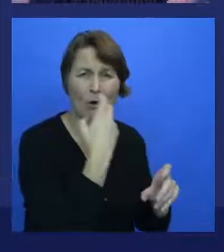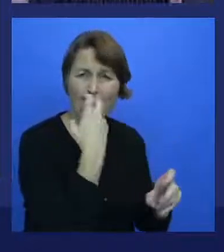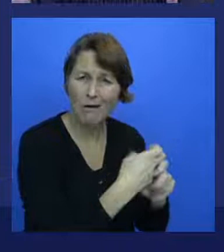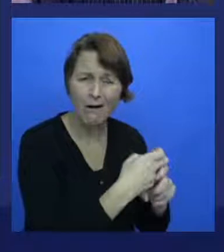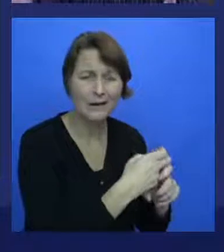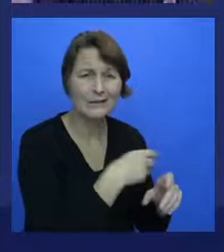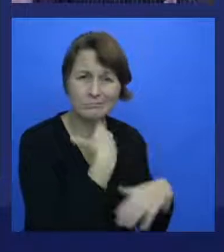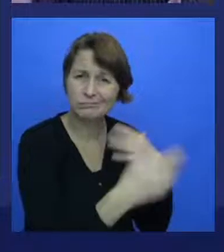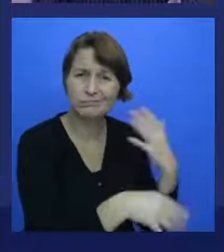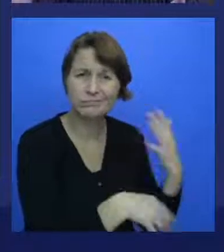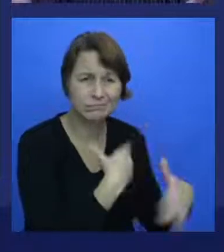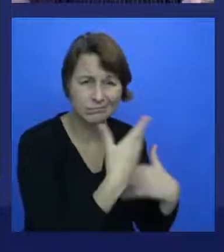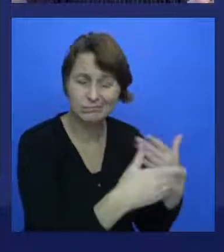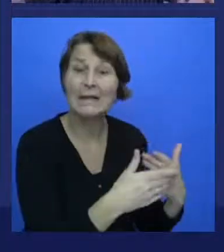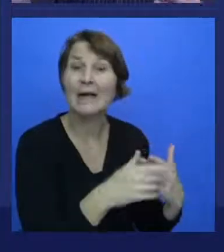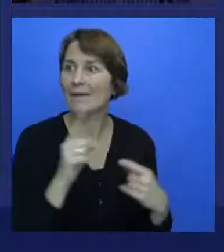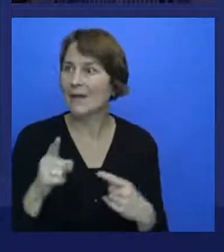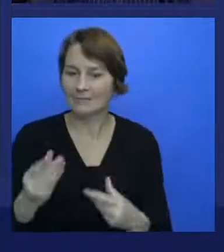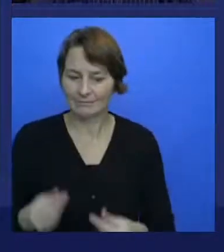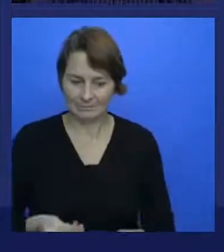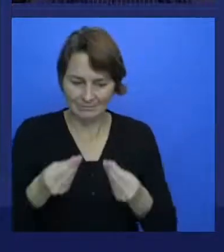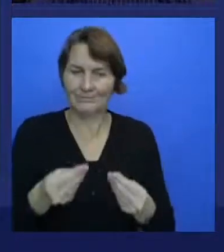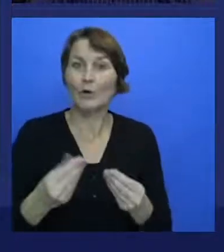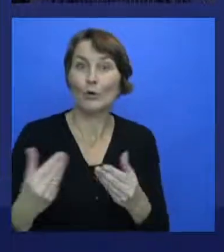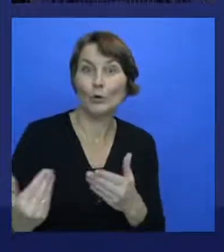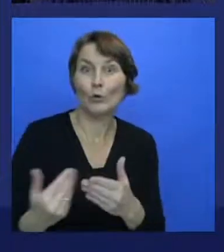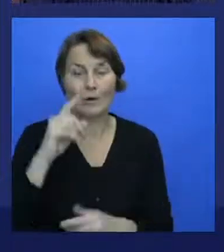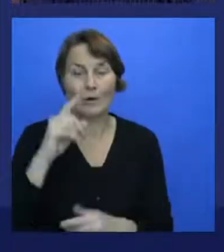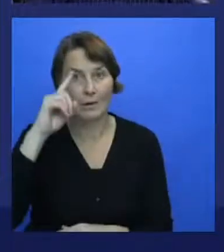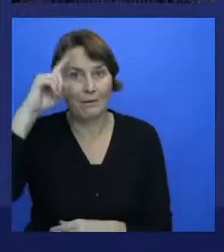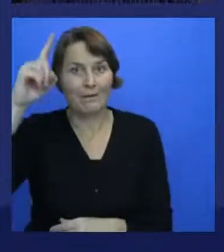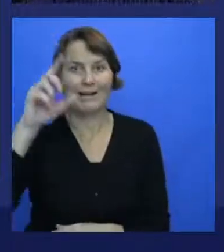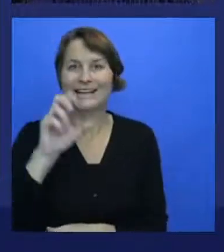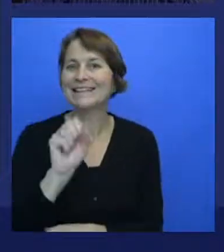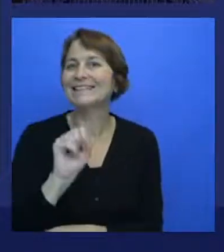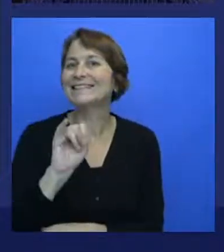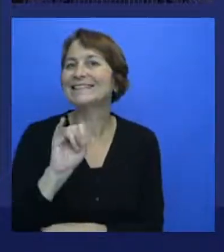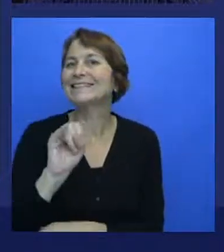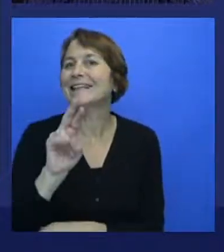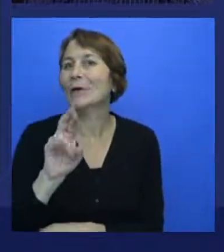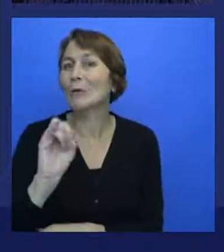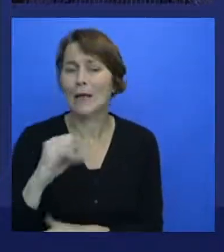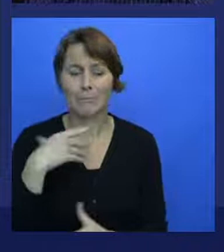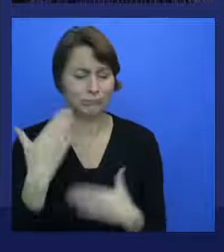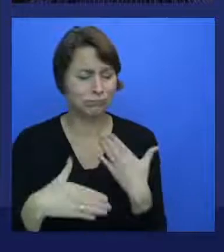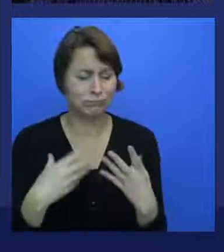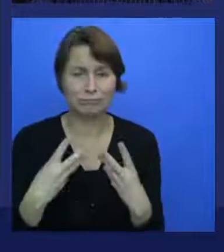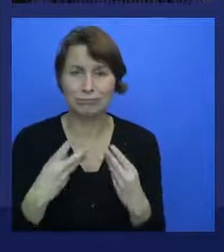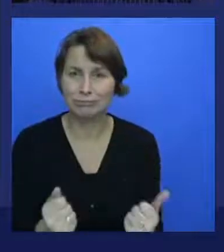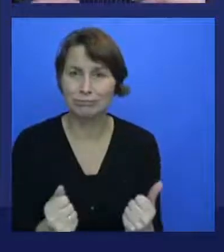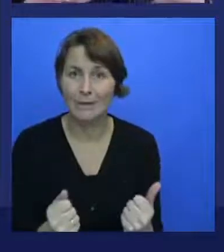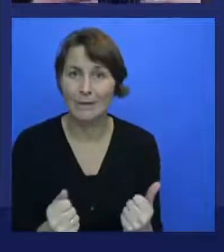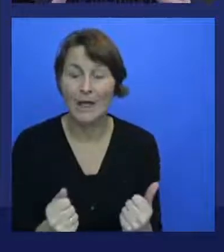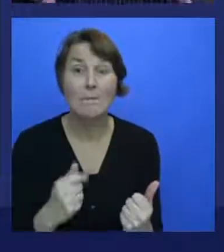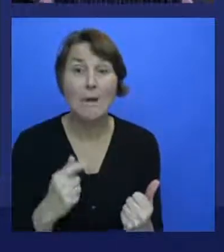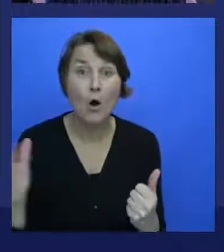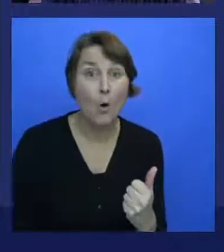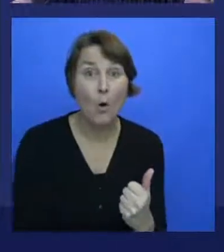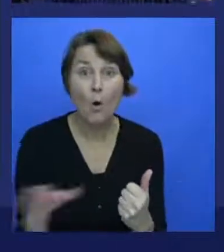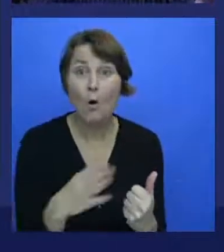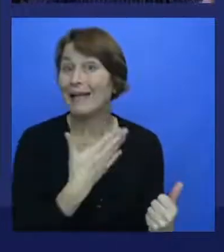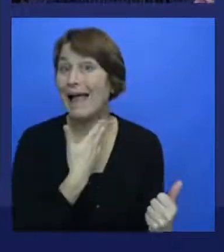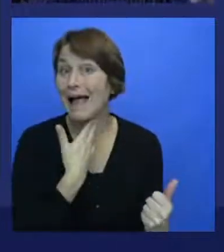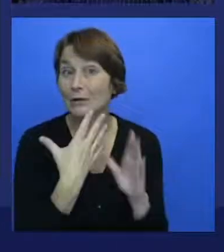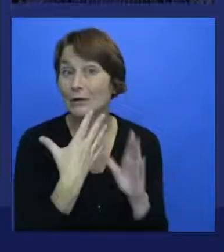just worked, unless you were Australian, because some accents are harder than other accents. But